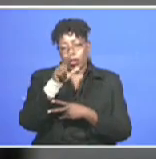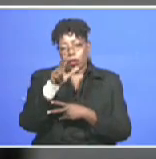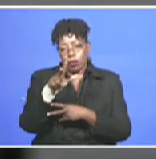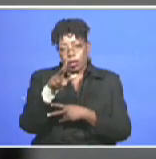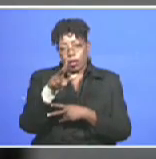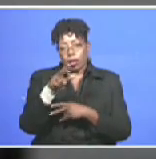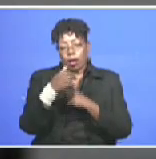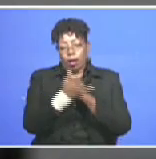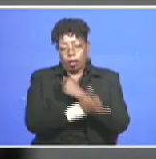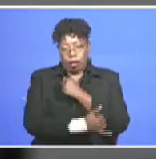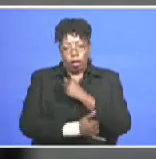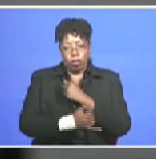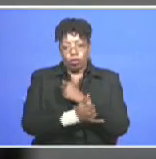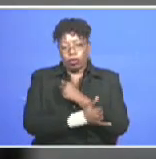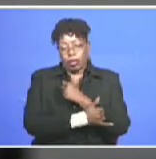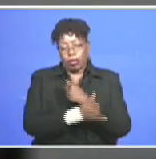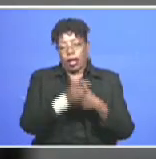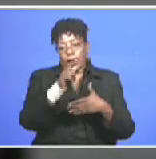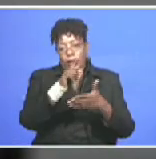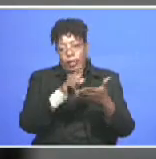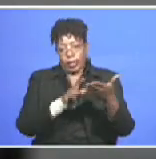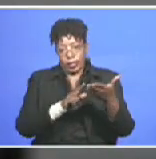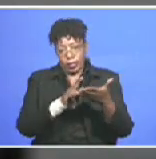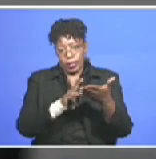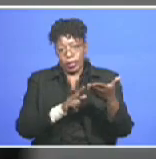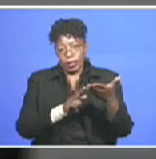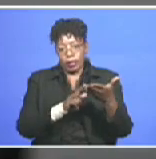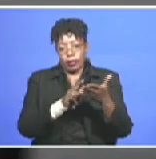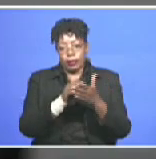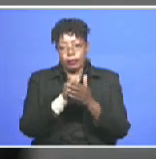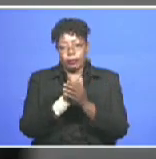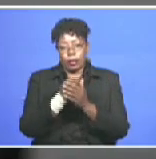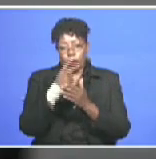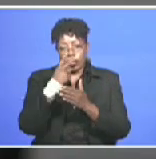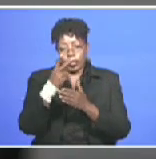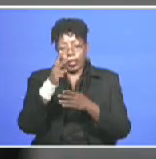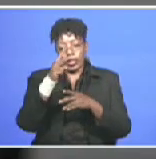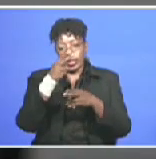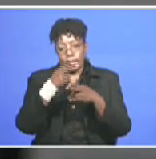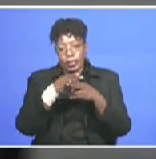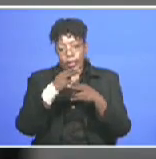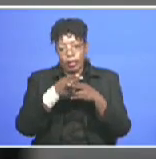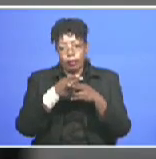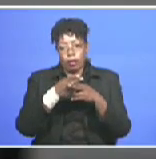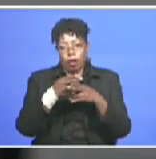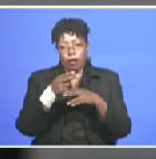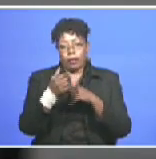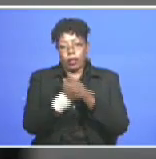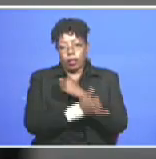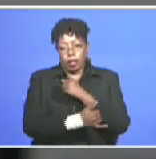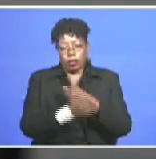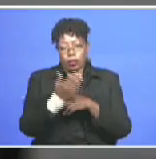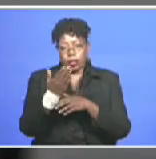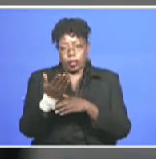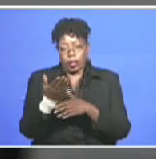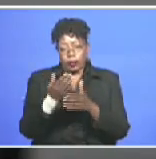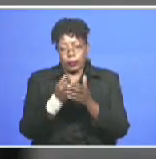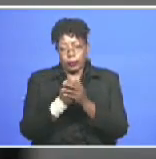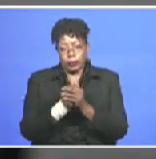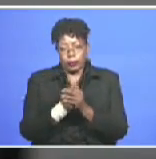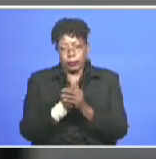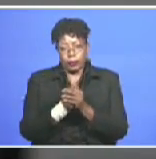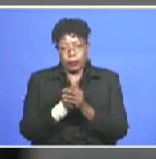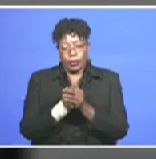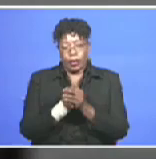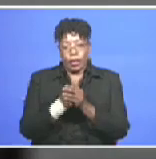Botswana, Nigeria, Panama, Puerto Rico, Syria, Trinidad and Tobago, and the U.S. Virgin Islands.